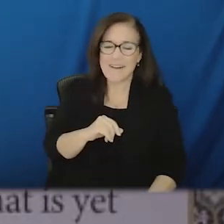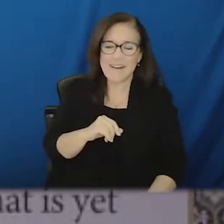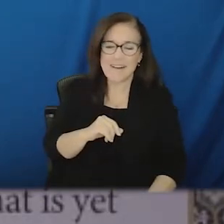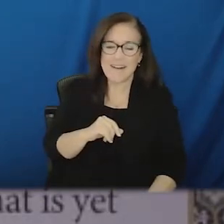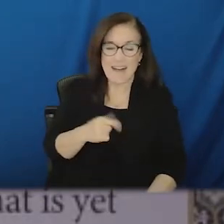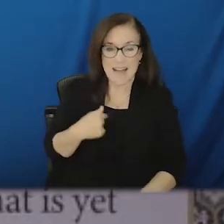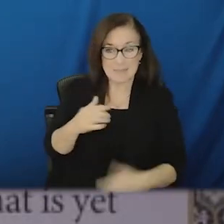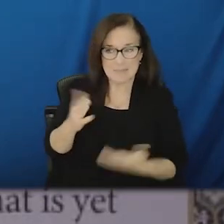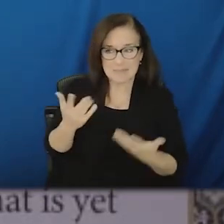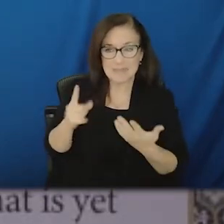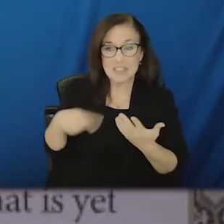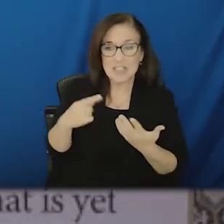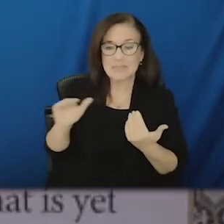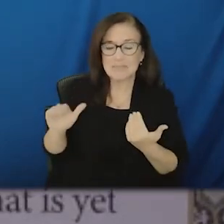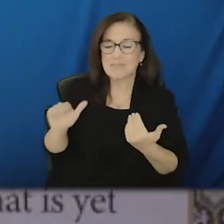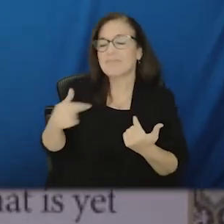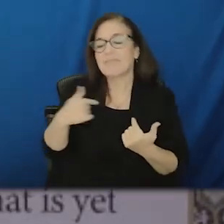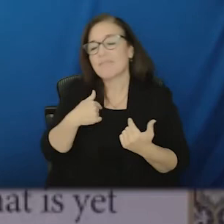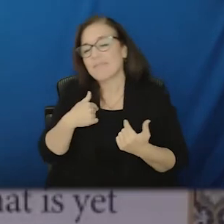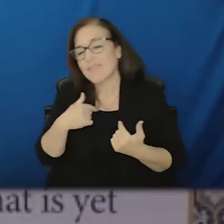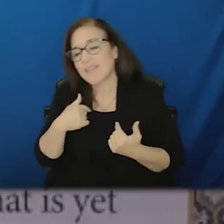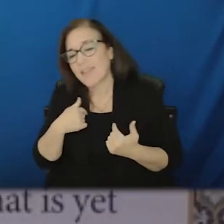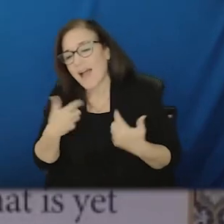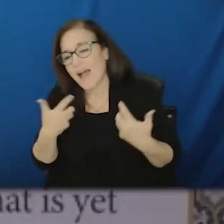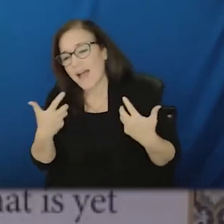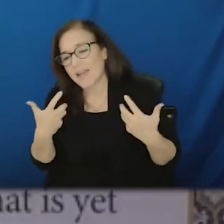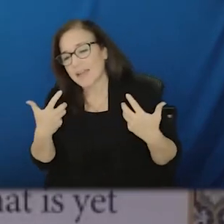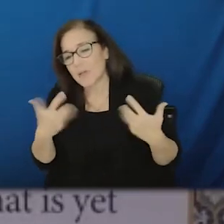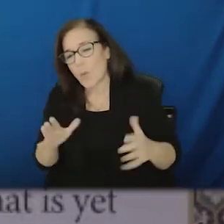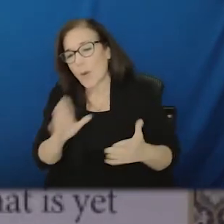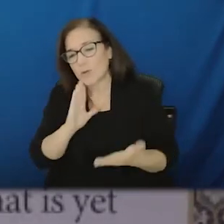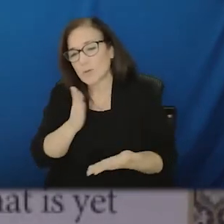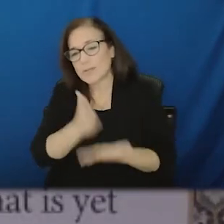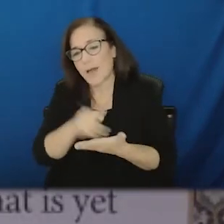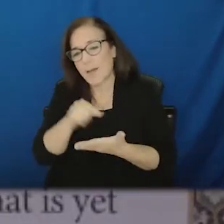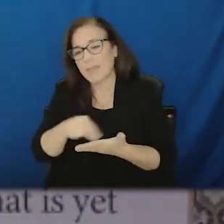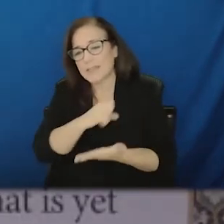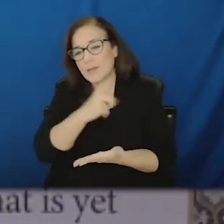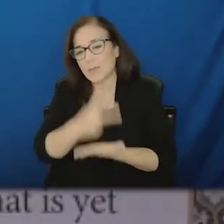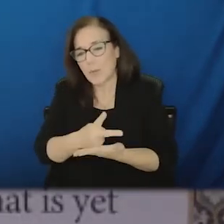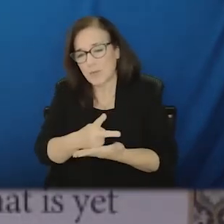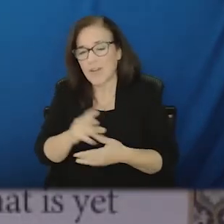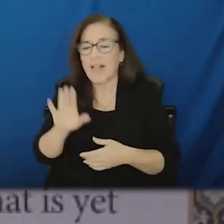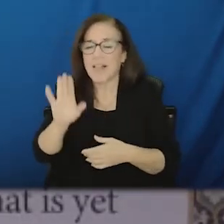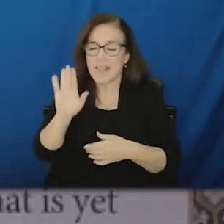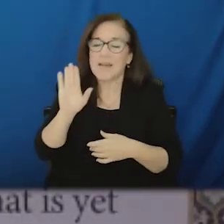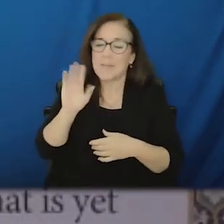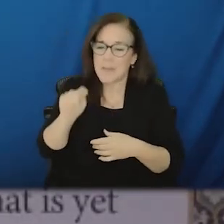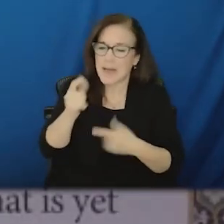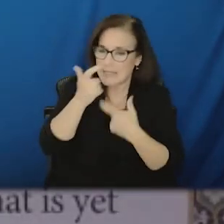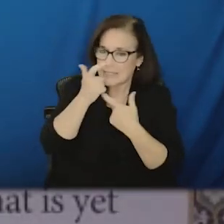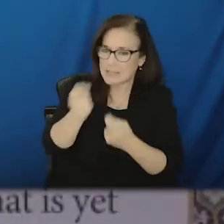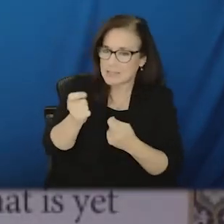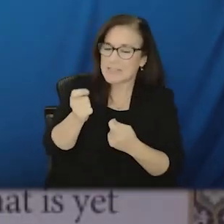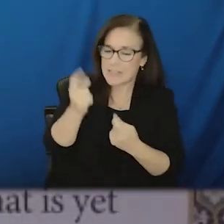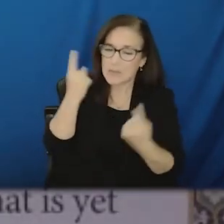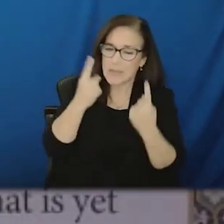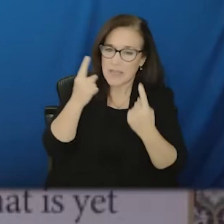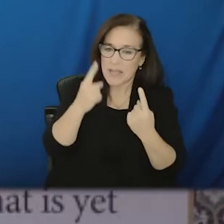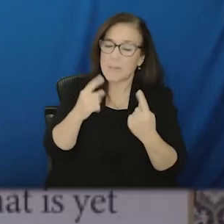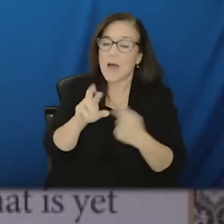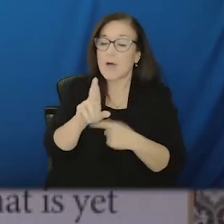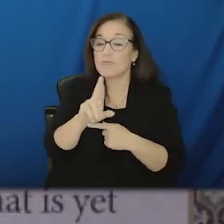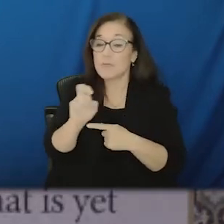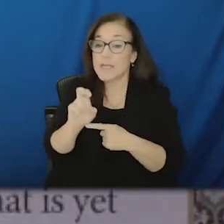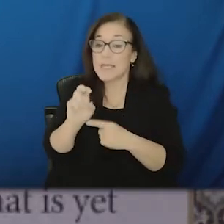be not that I want to put a stop to this approval, but just maybe interesting to reorganize them so